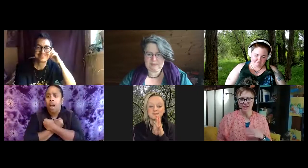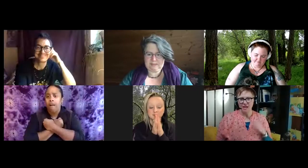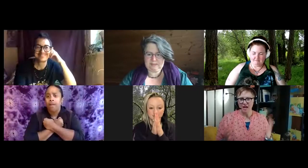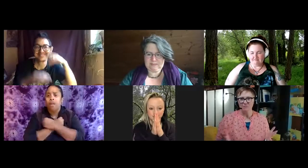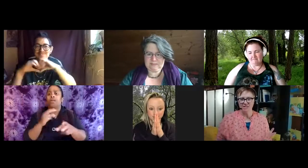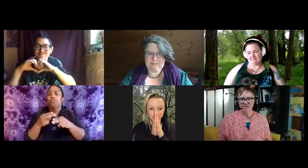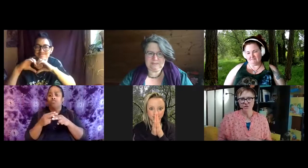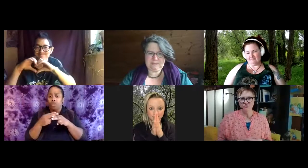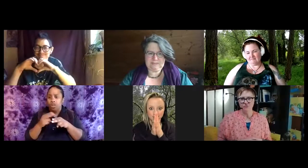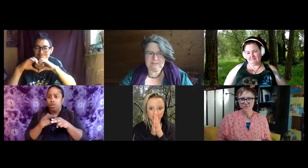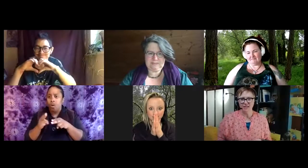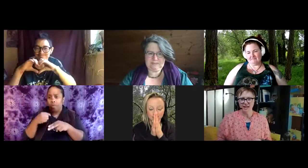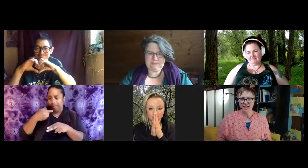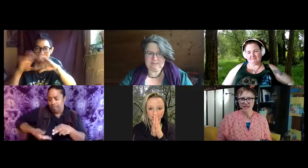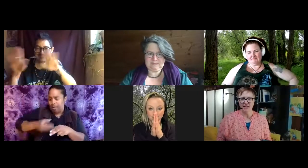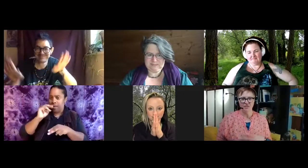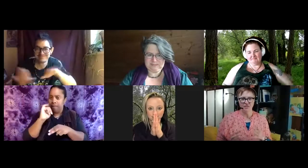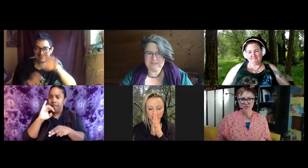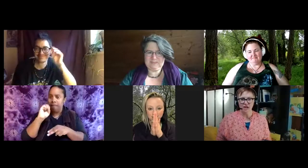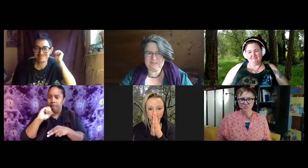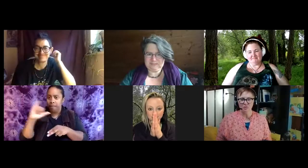briefly, I'm Missy. You can find me at